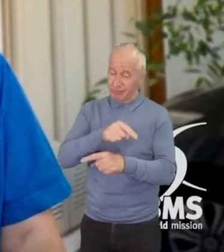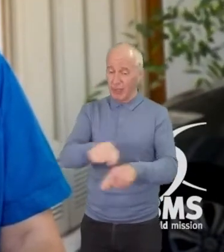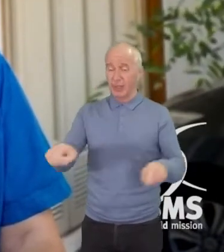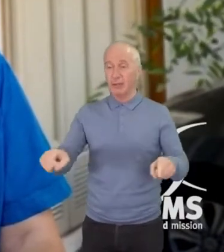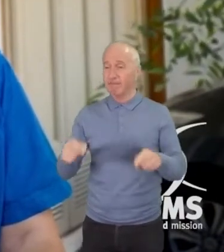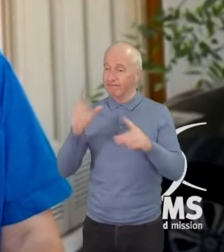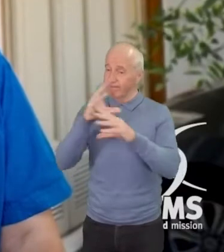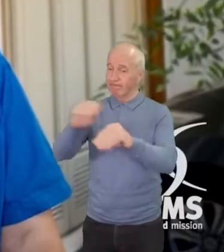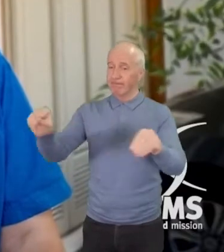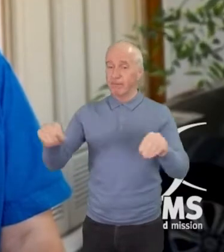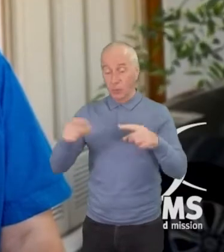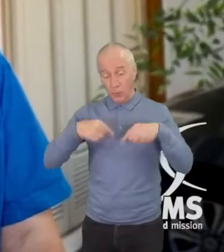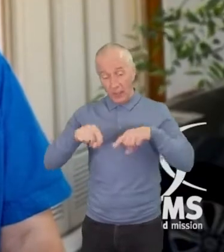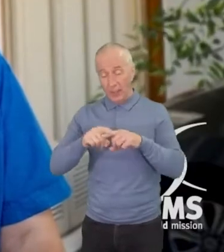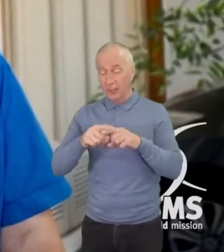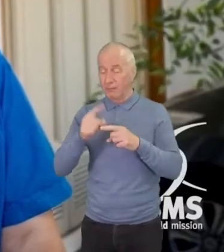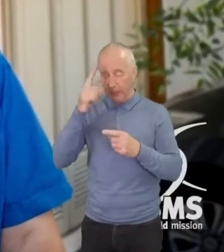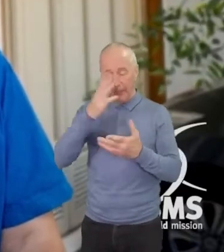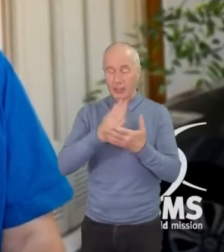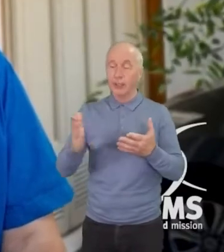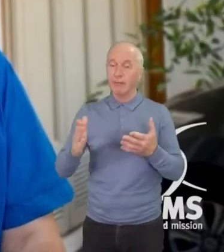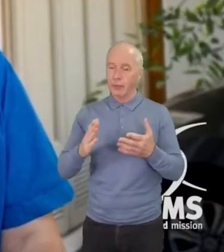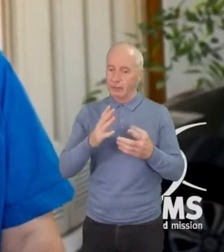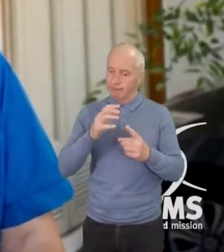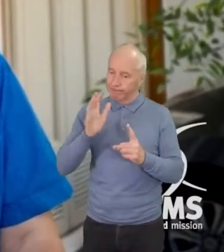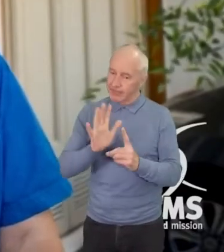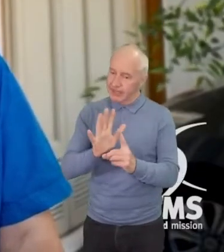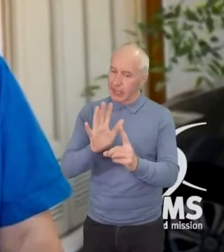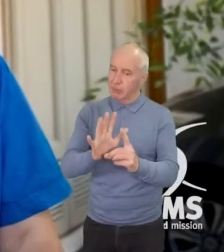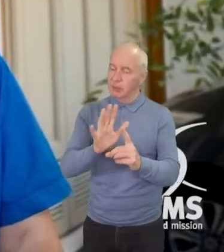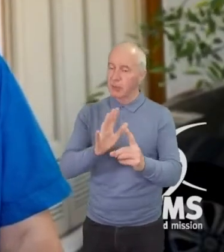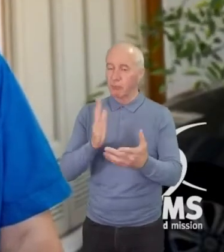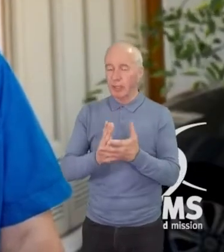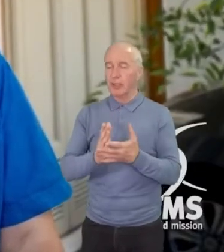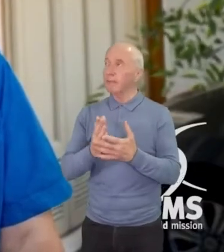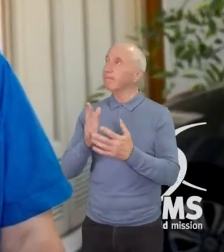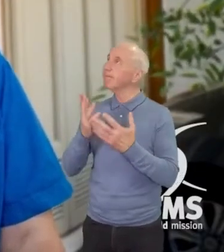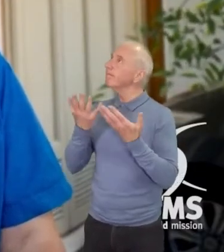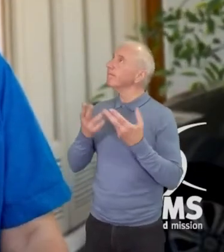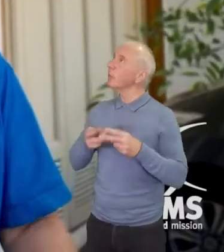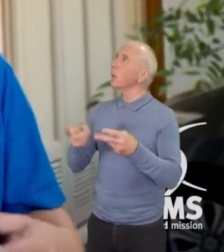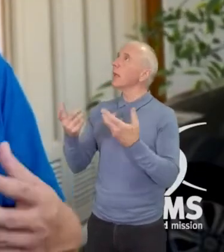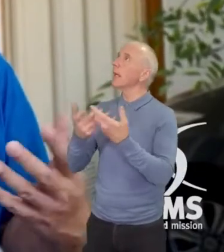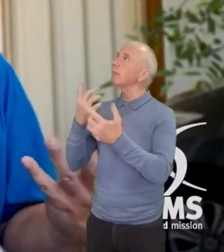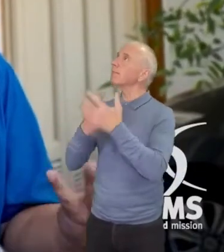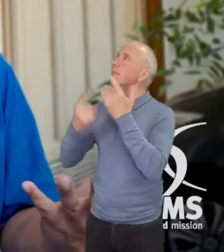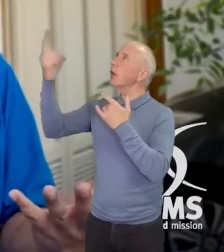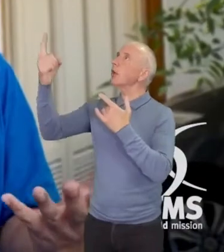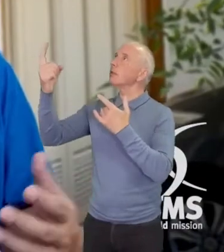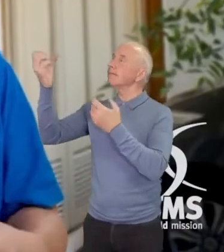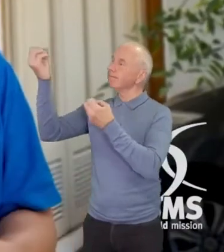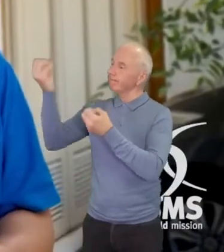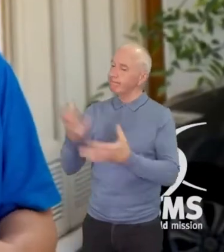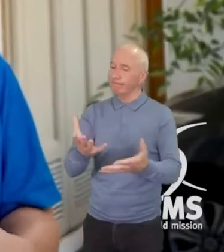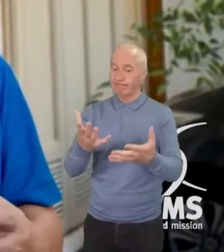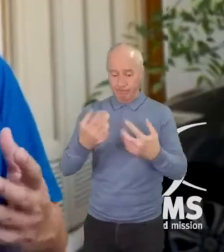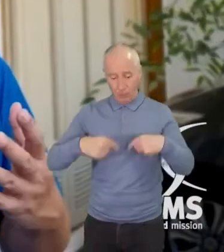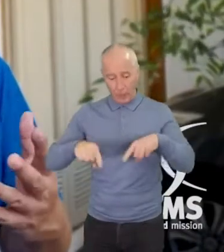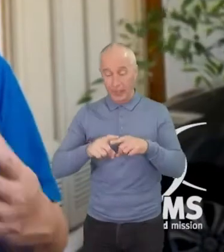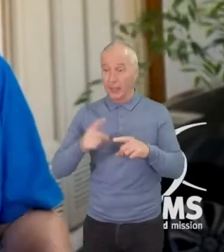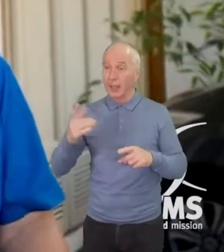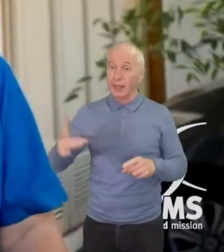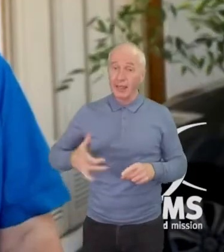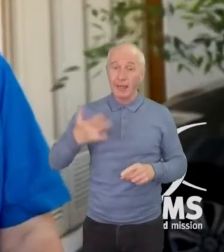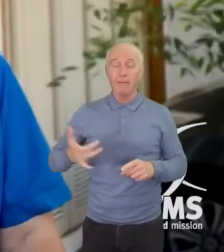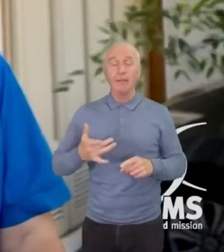that discipleship, that's the way and the means that God has designed for us to live. And